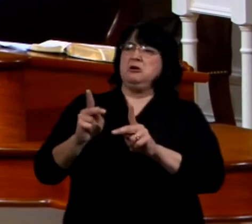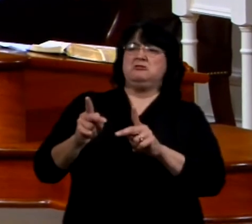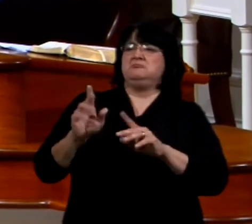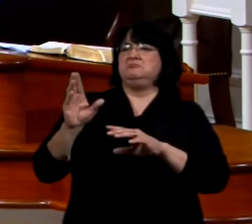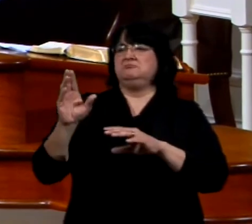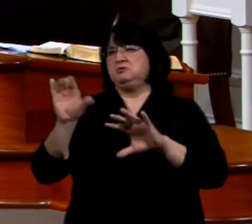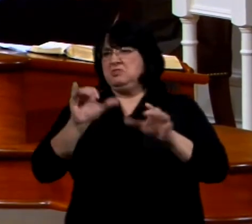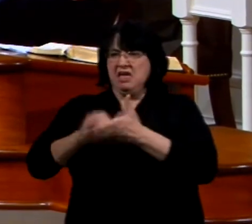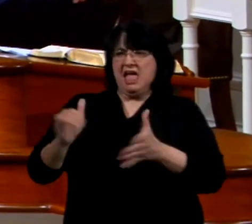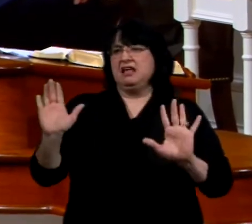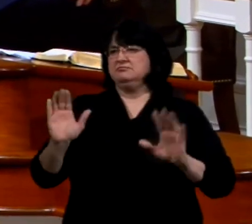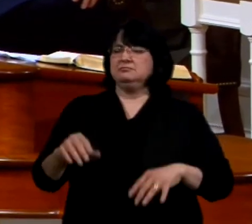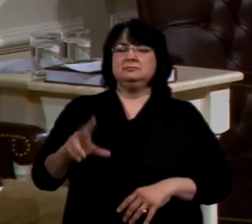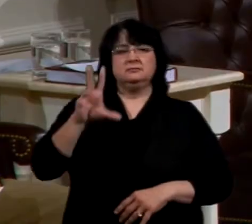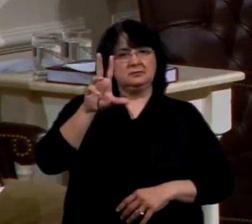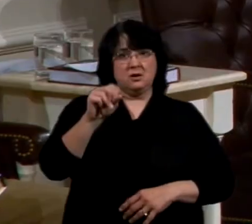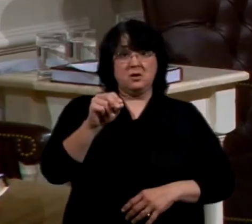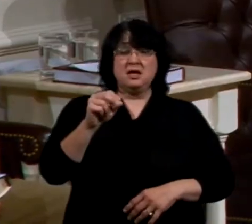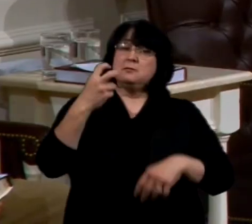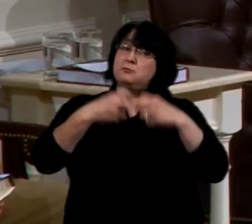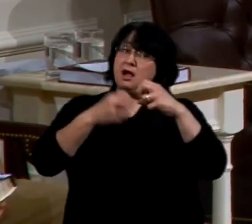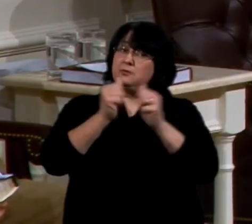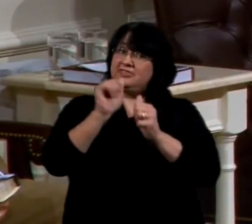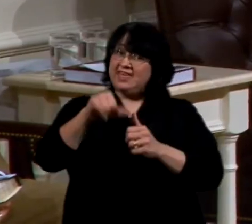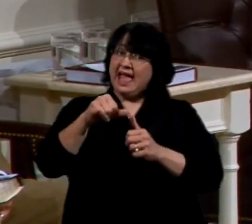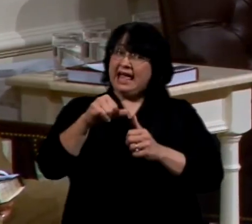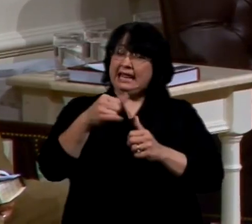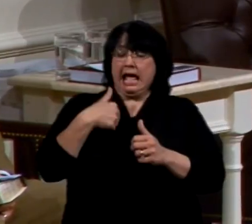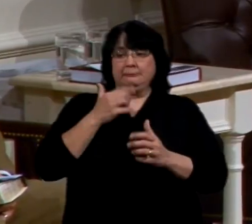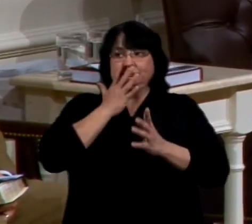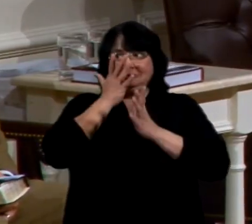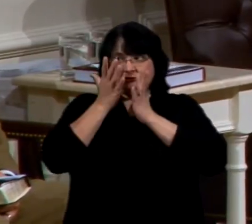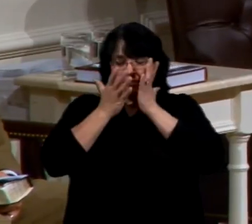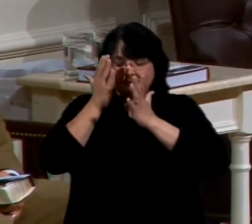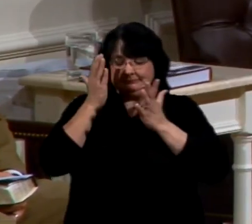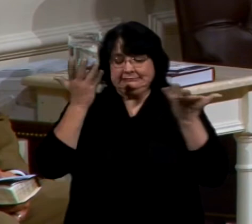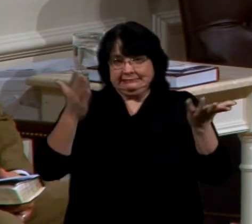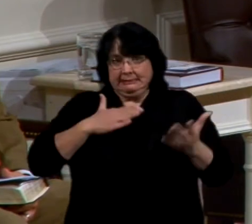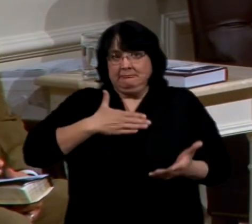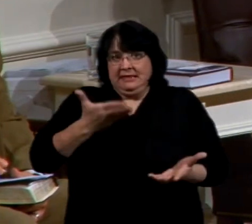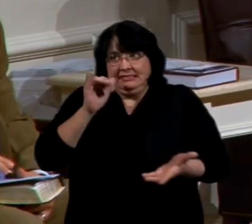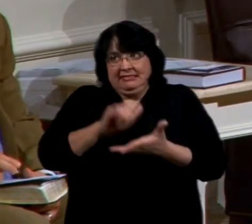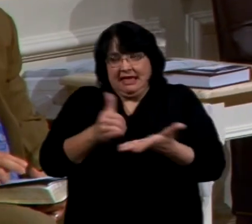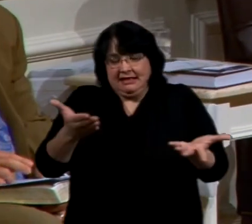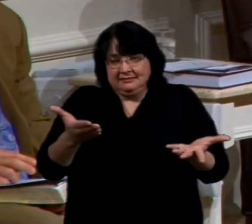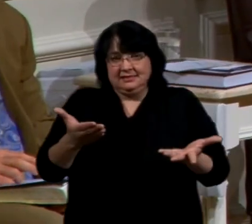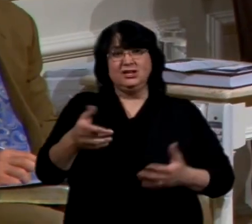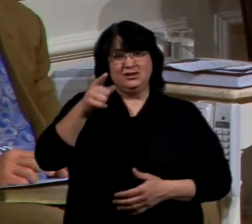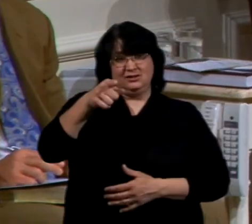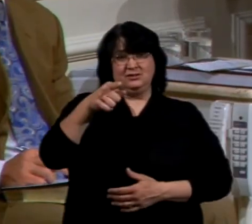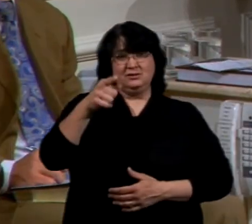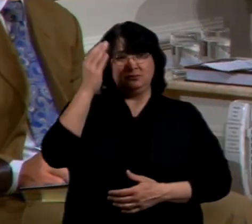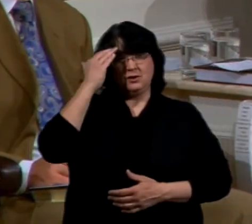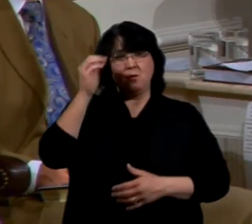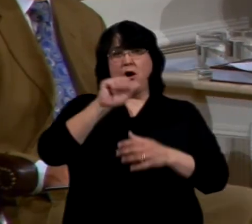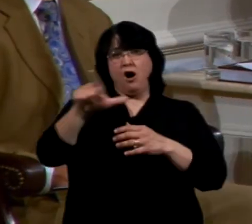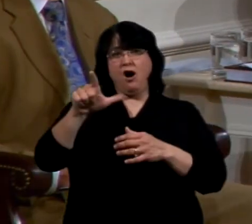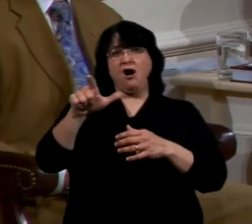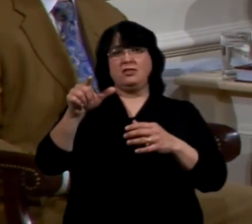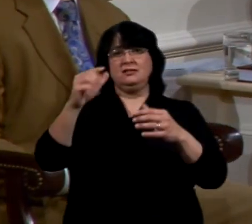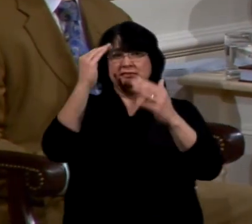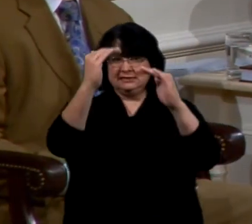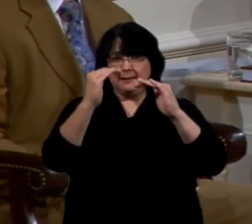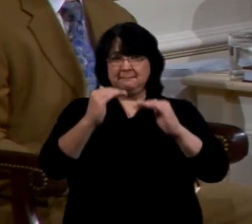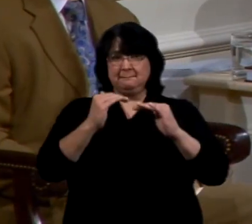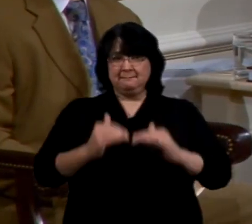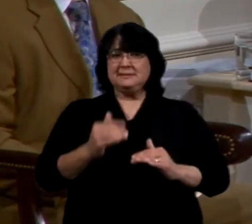Well, here's the problem with that. It took me years to figure it out, I'm ashamed to admit. Did you notice in all the steps I said, teach him, teach him, teach